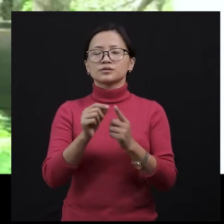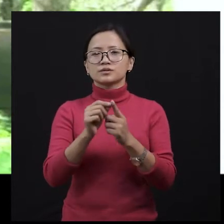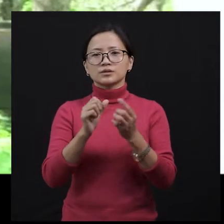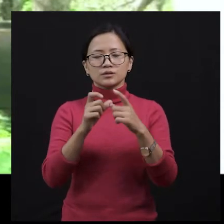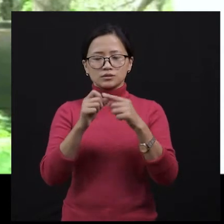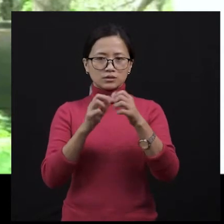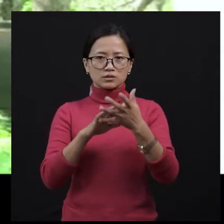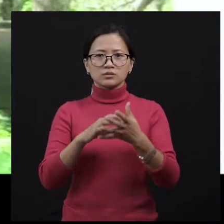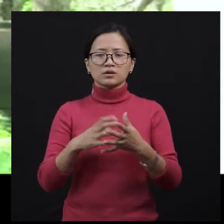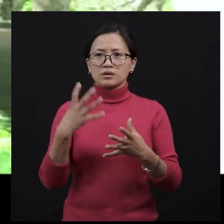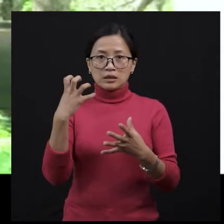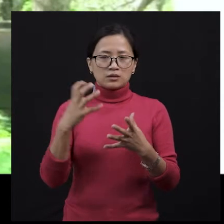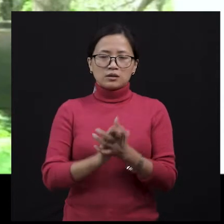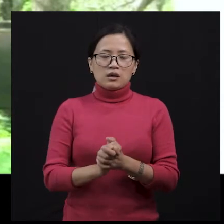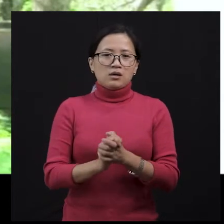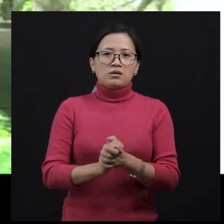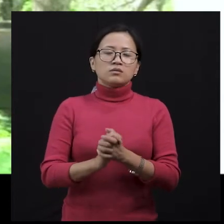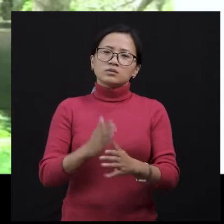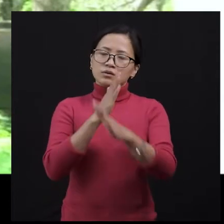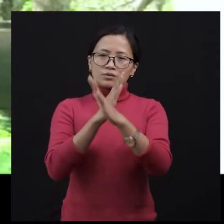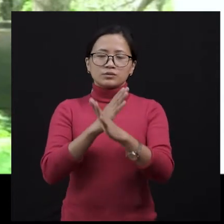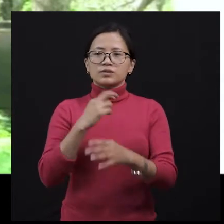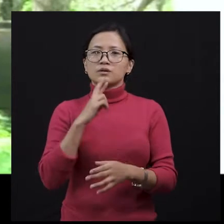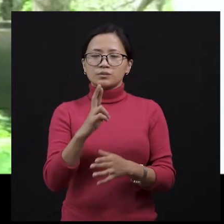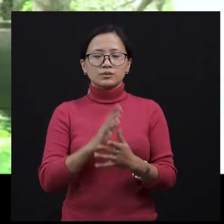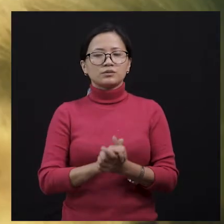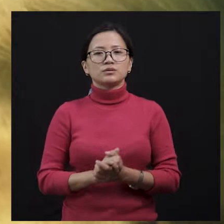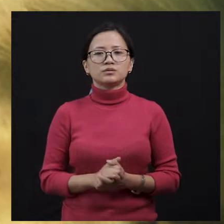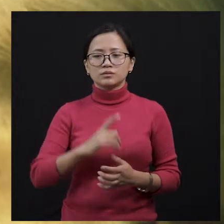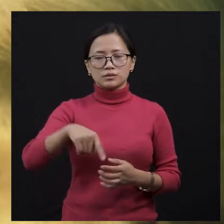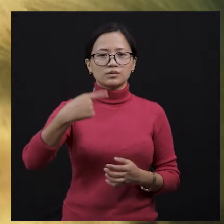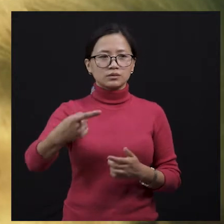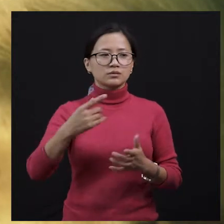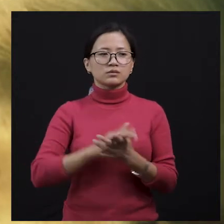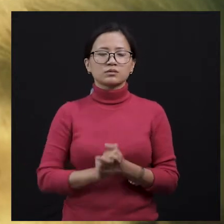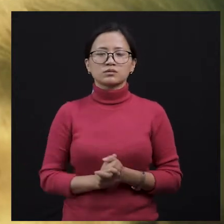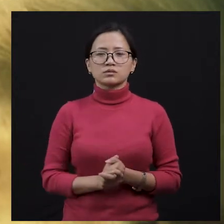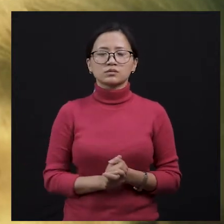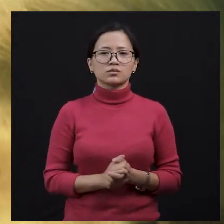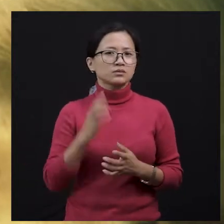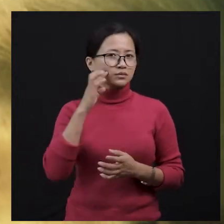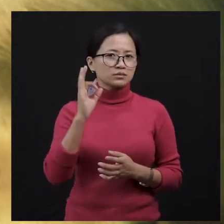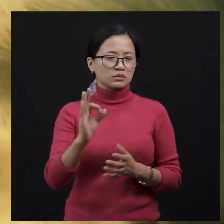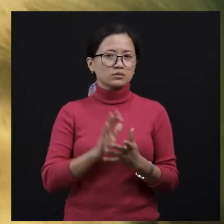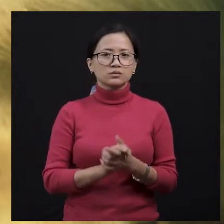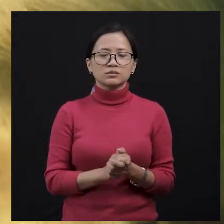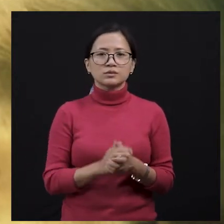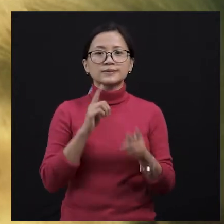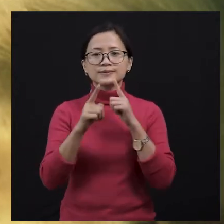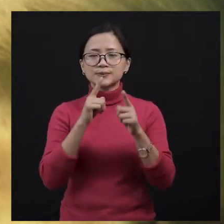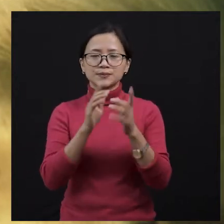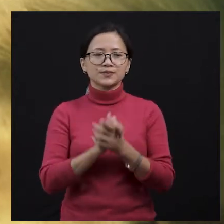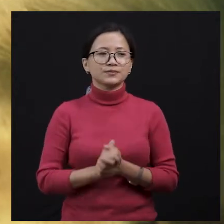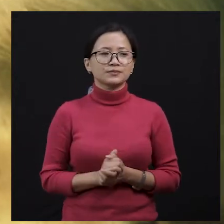protected. Okay, now the next important thing that we are going to